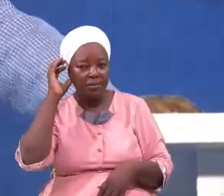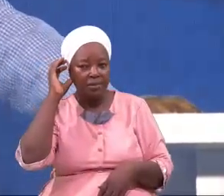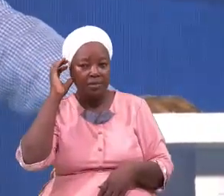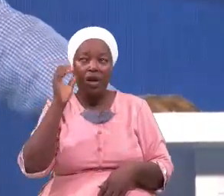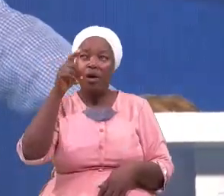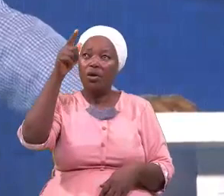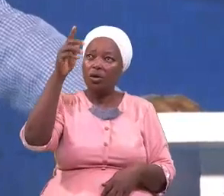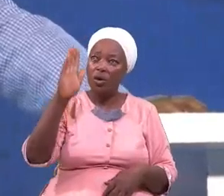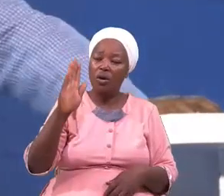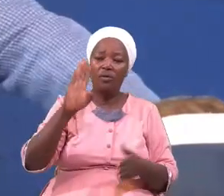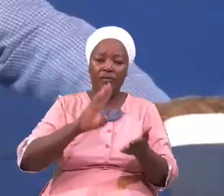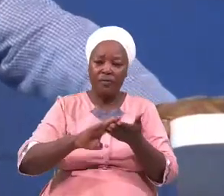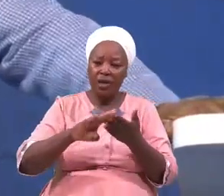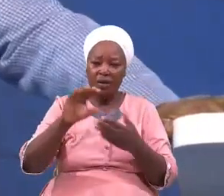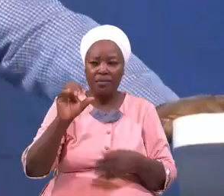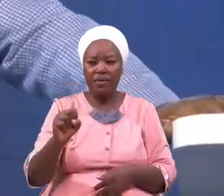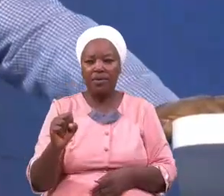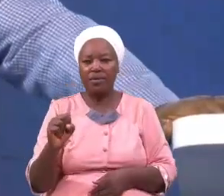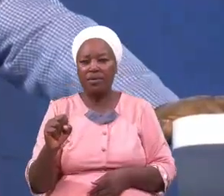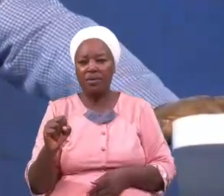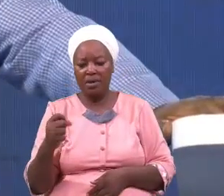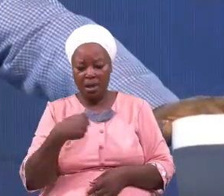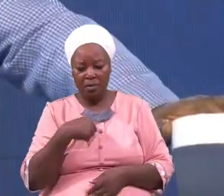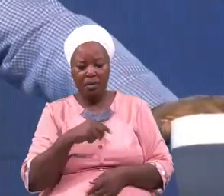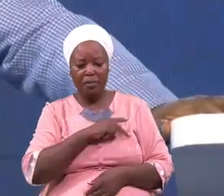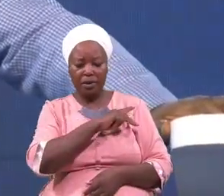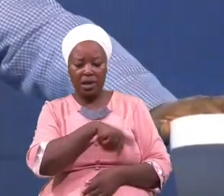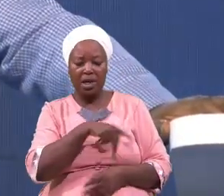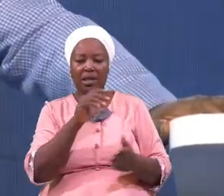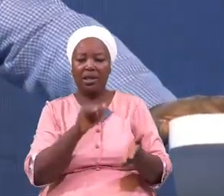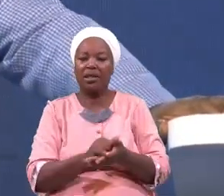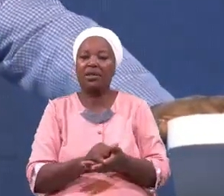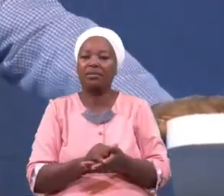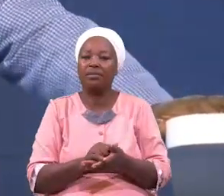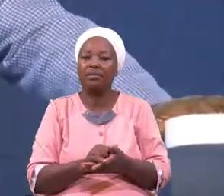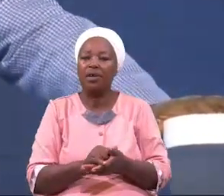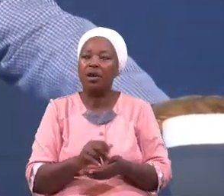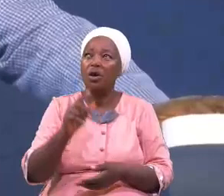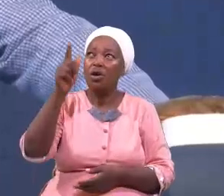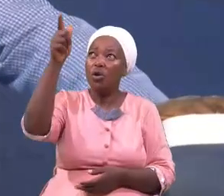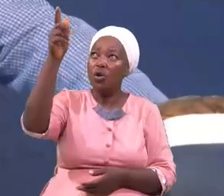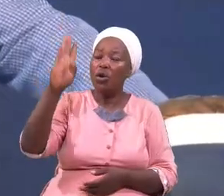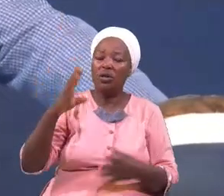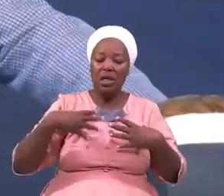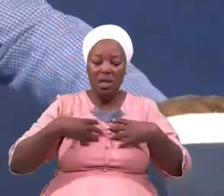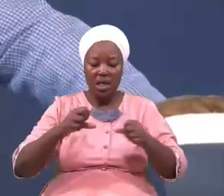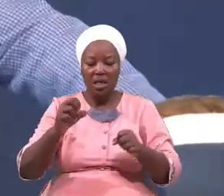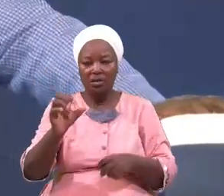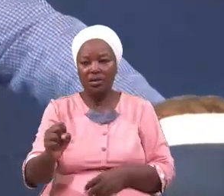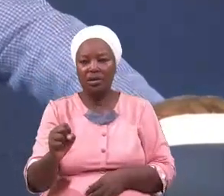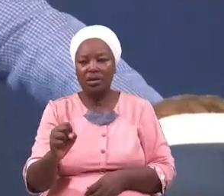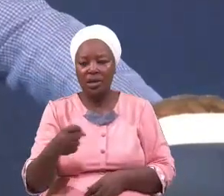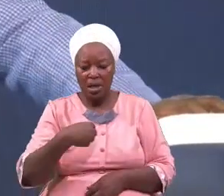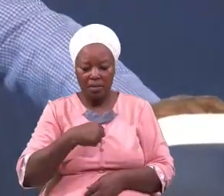God forgives. I personalize that. God heals.